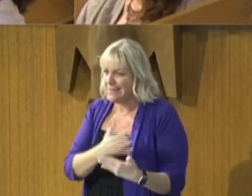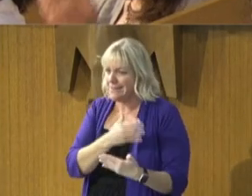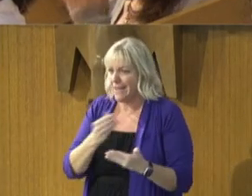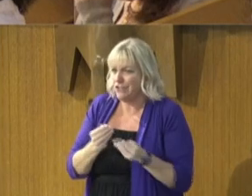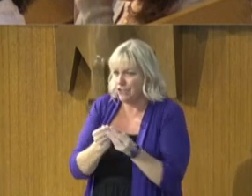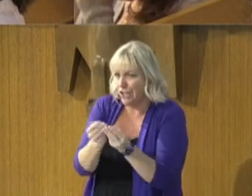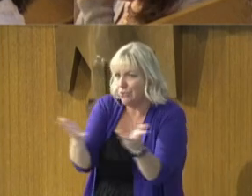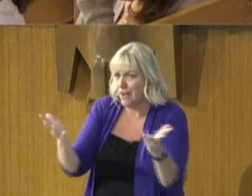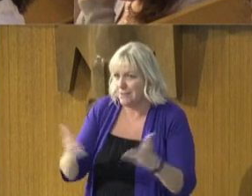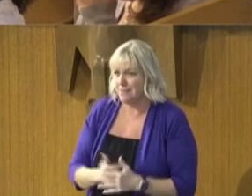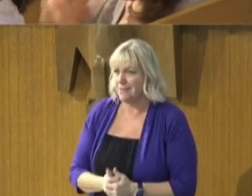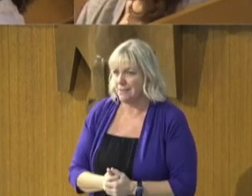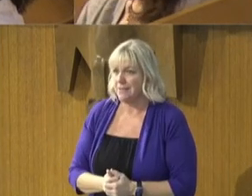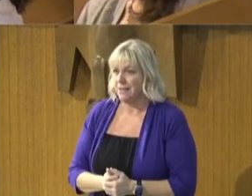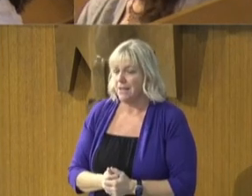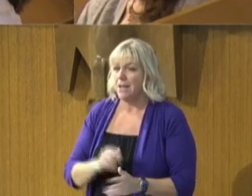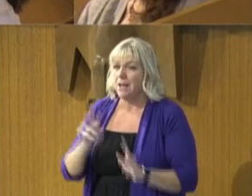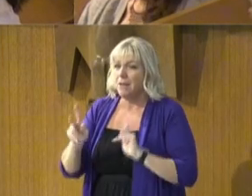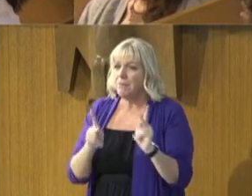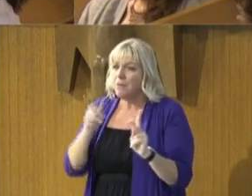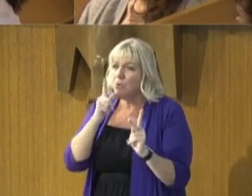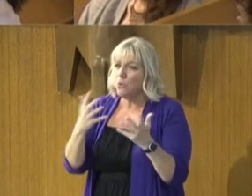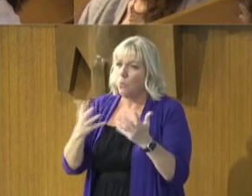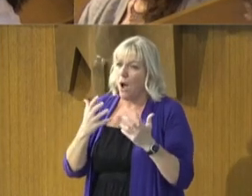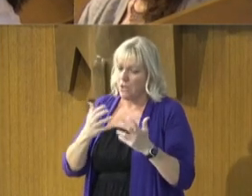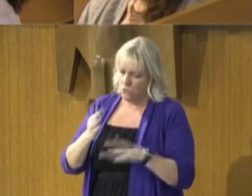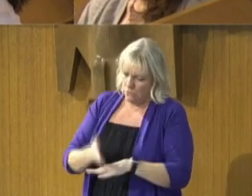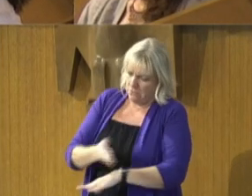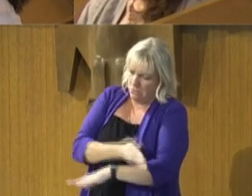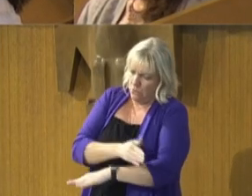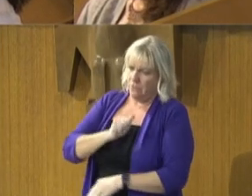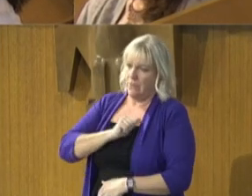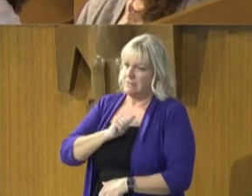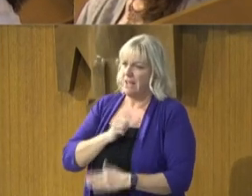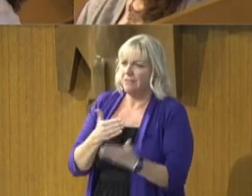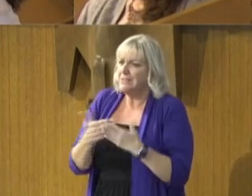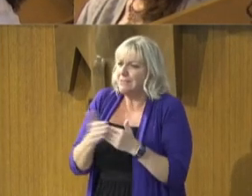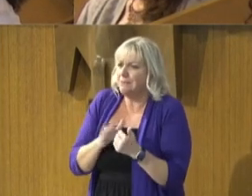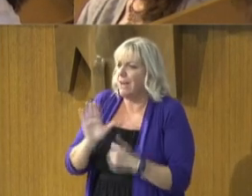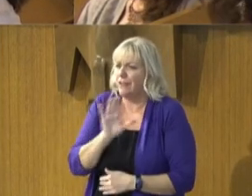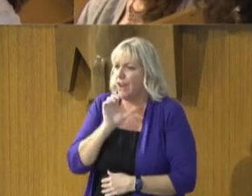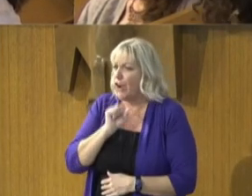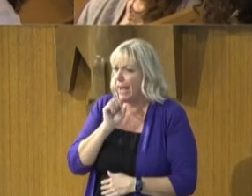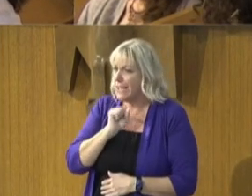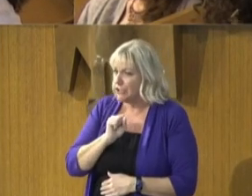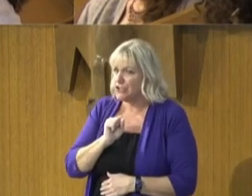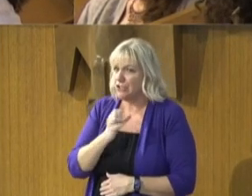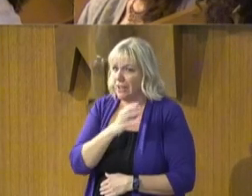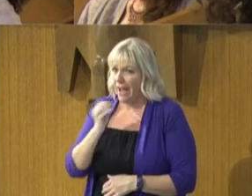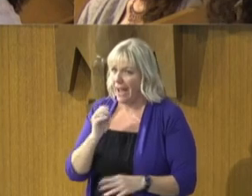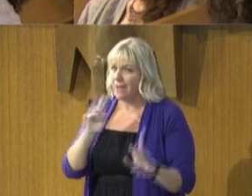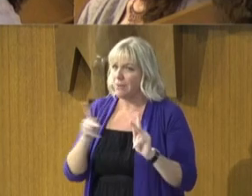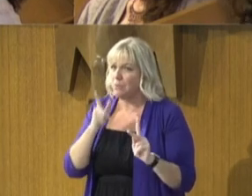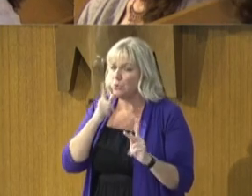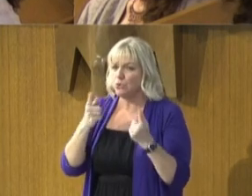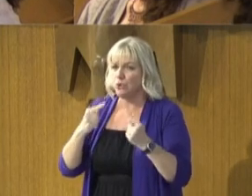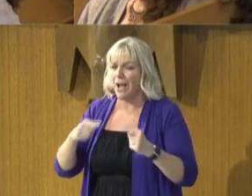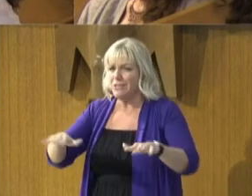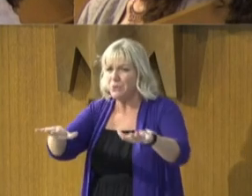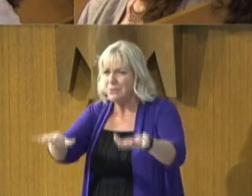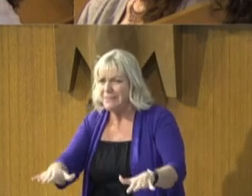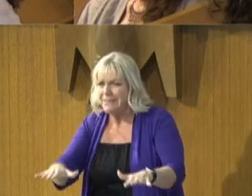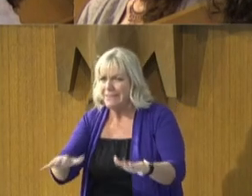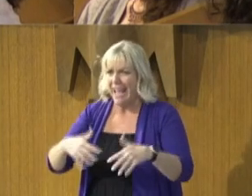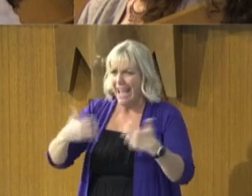generosity, those who seek to better themselves at every age, and those who work to diffuse anger and